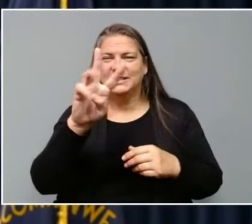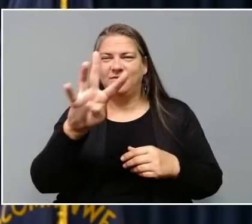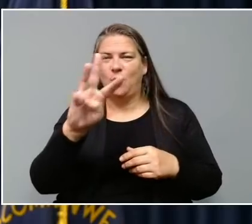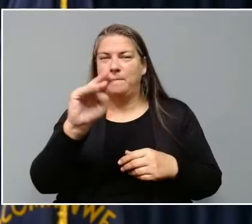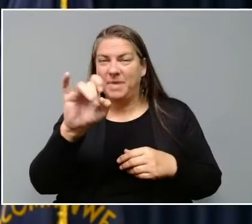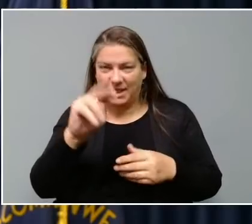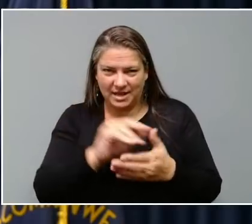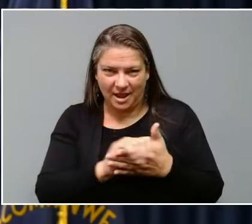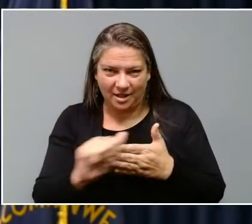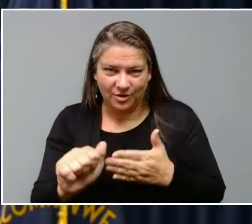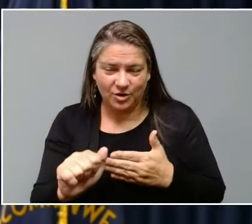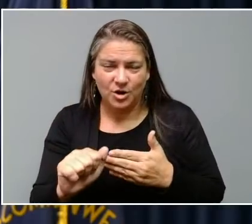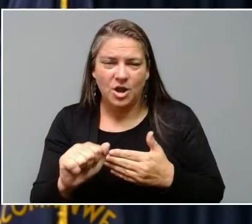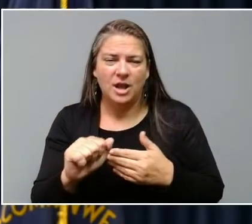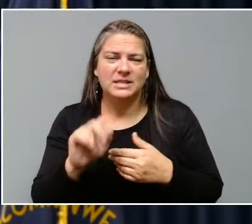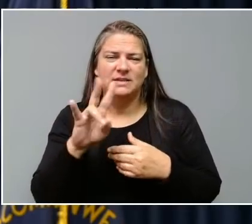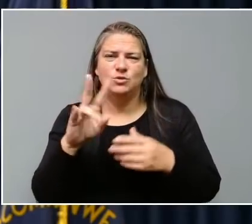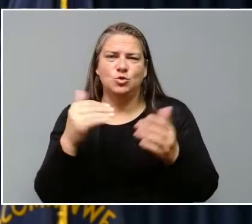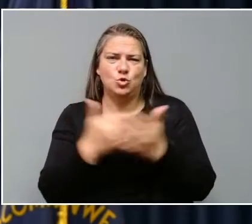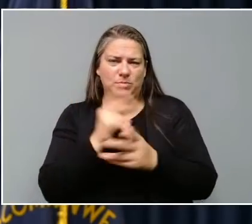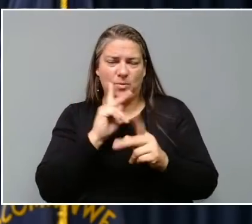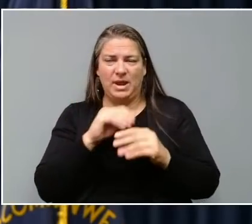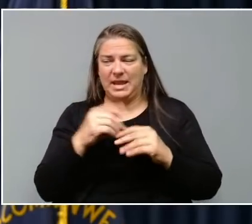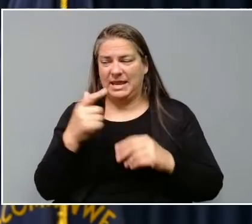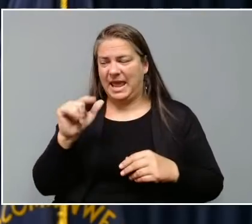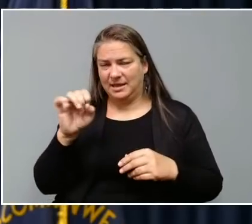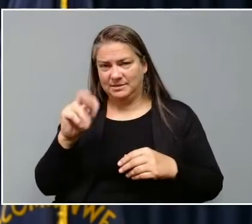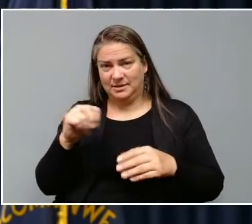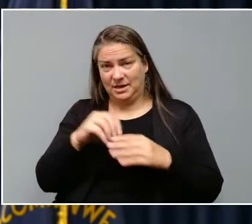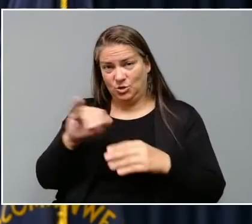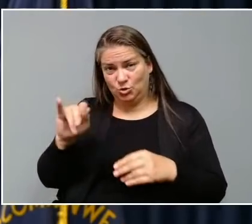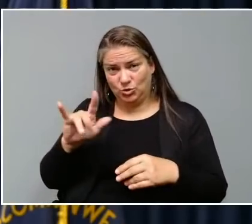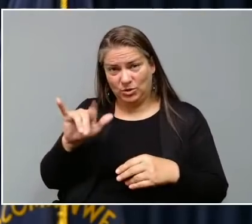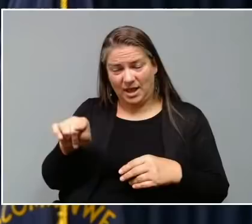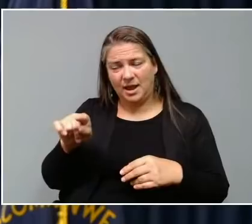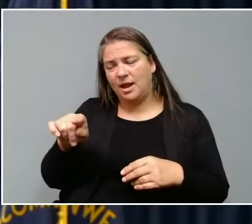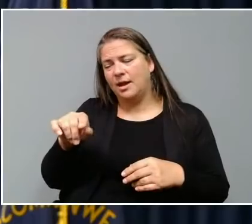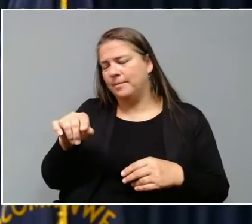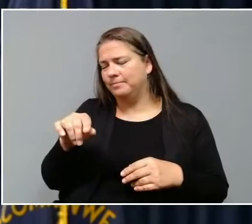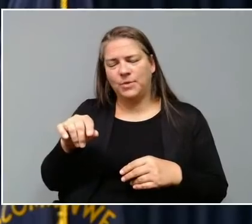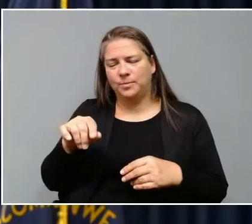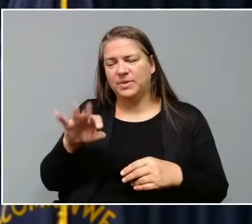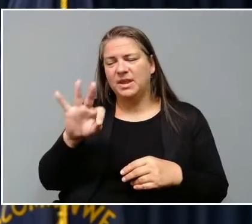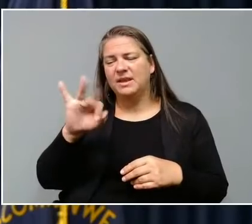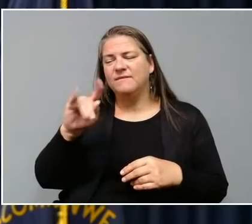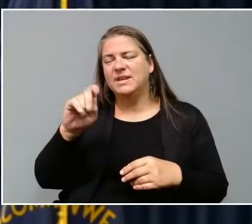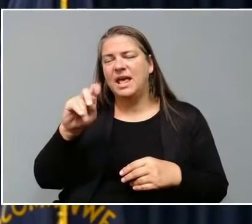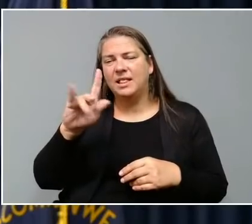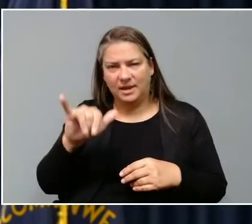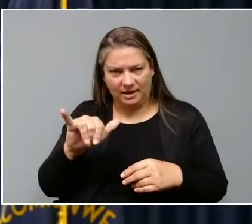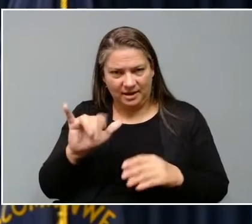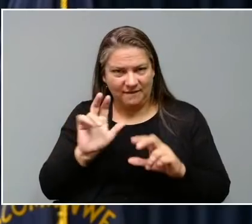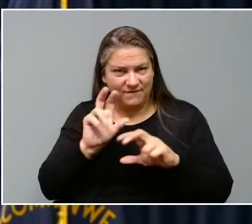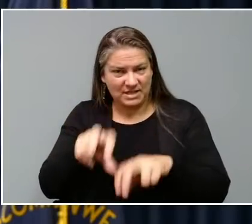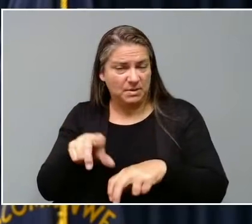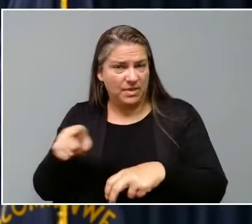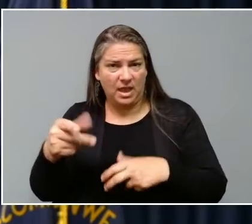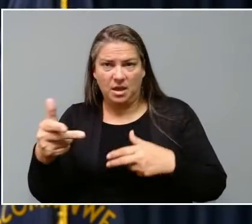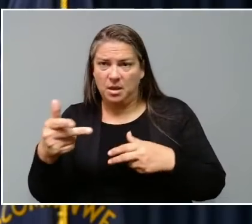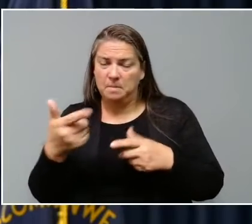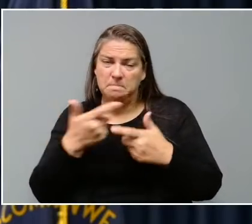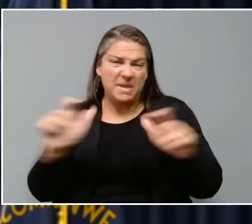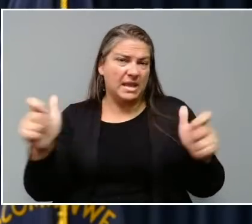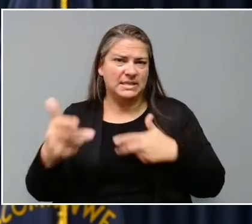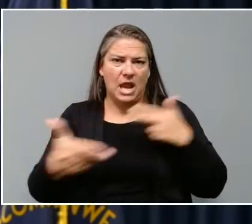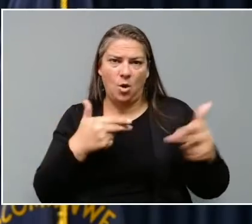72 new people in Gallatin. And in July, Fidelity Investments, biggest one-time hiring that I think we've ever seen there.